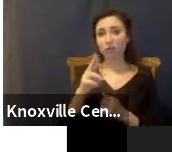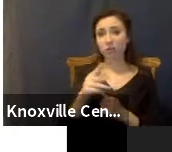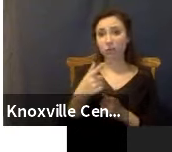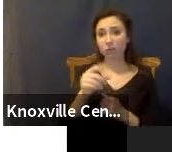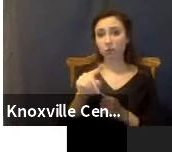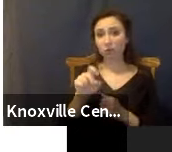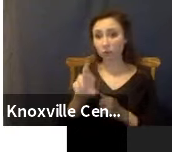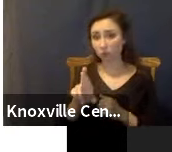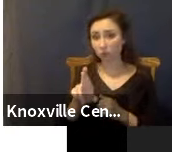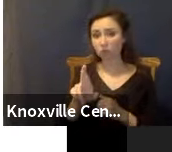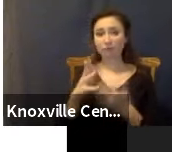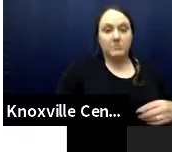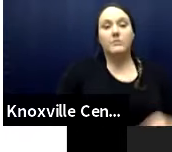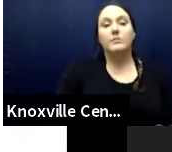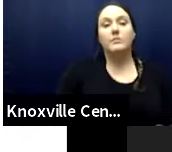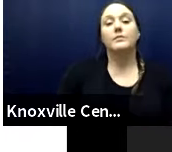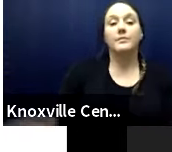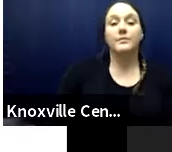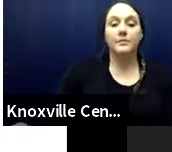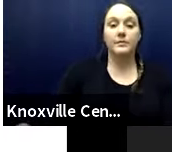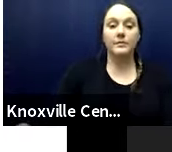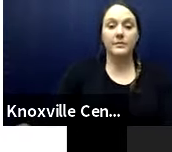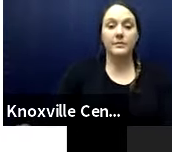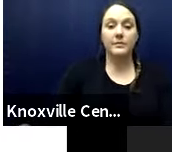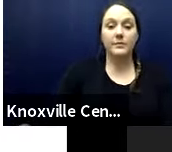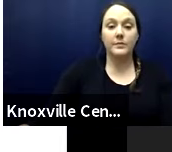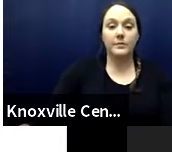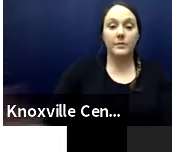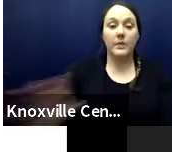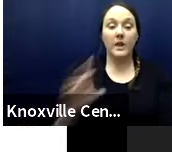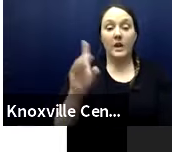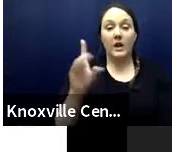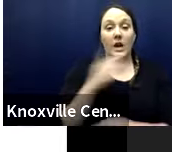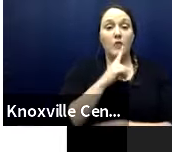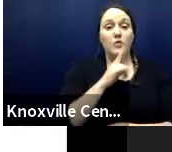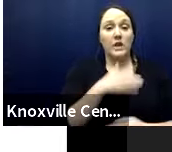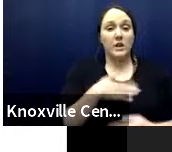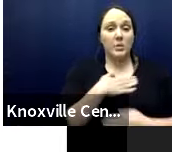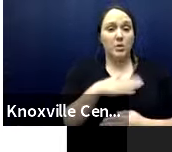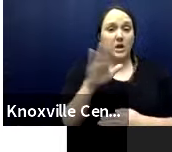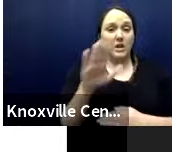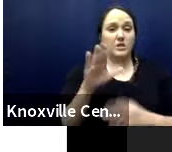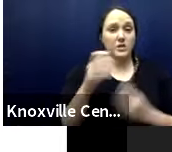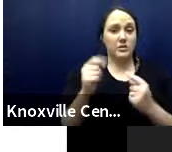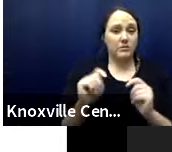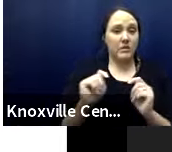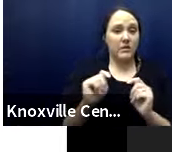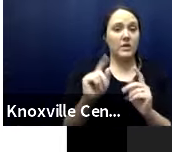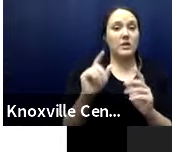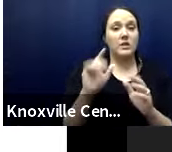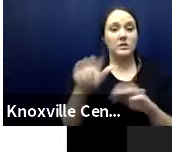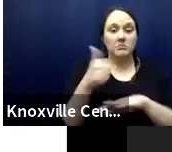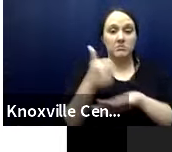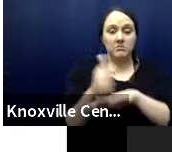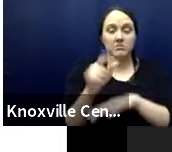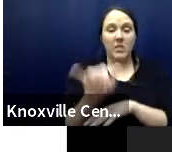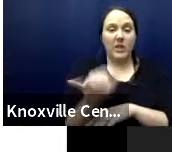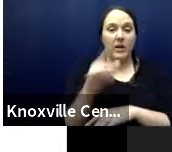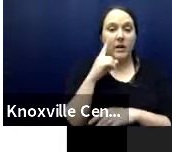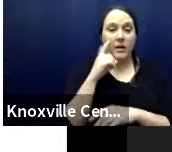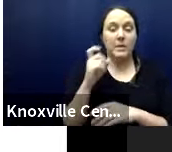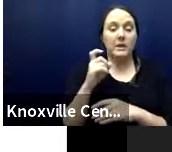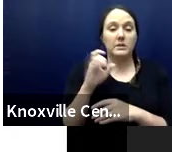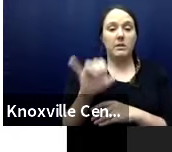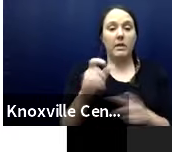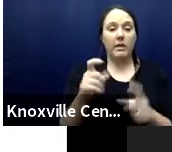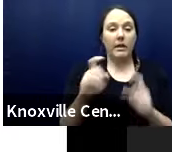other than if there was any question or discussion about it. Dr. Shami, I really appreciate your efforts at distilling that, because that